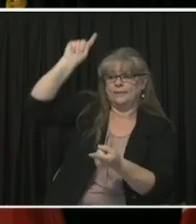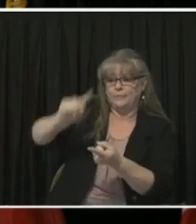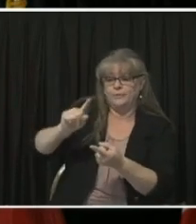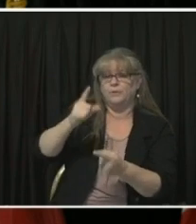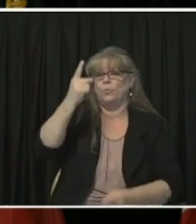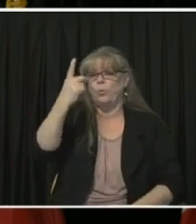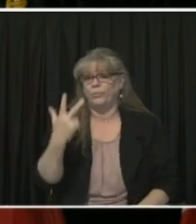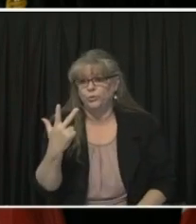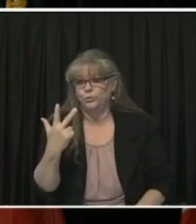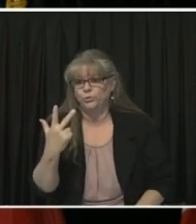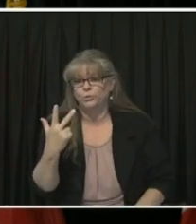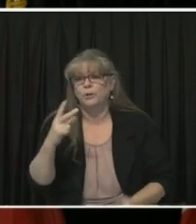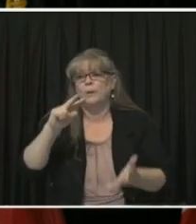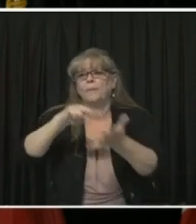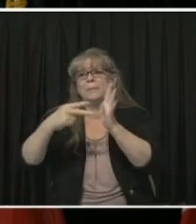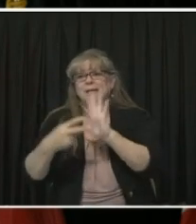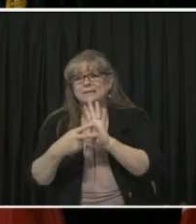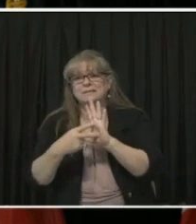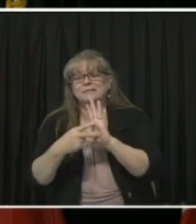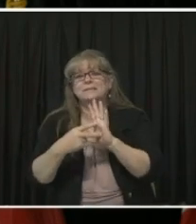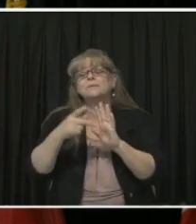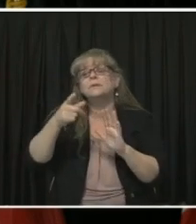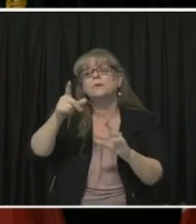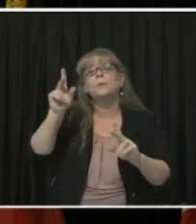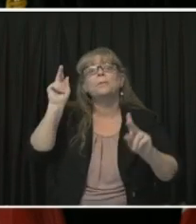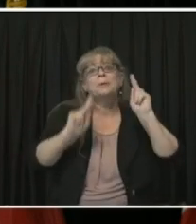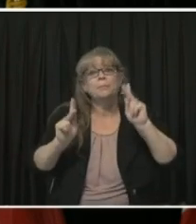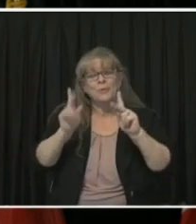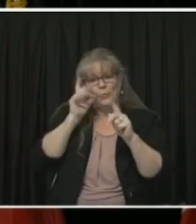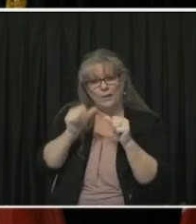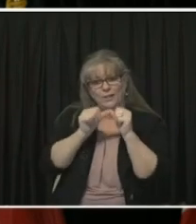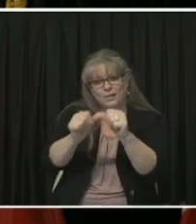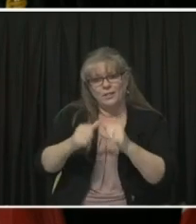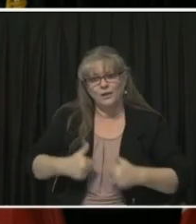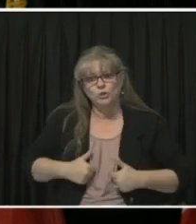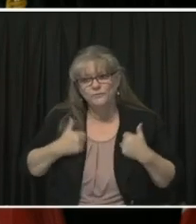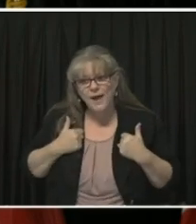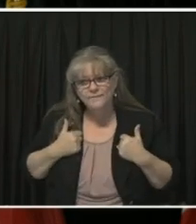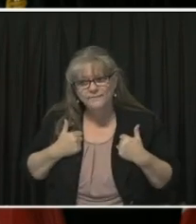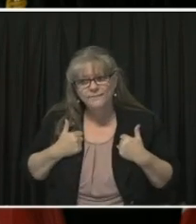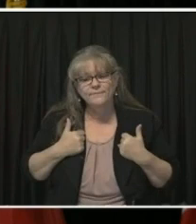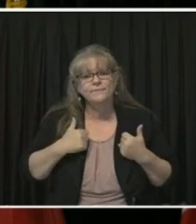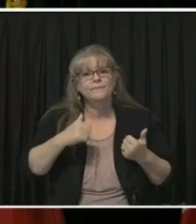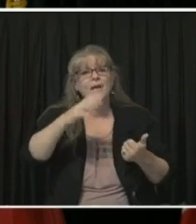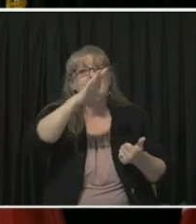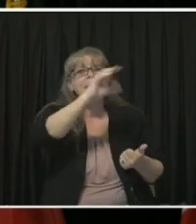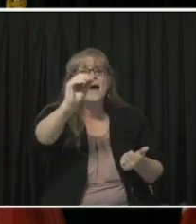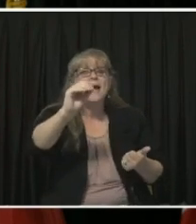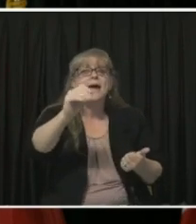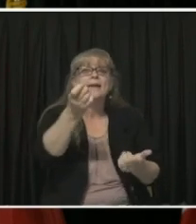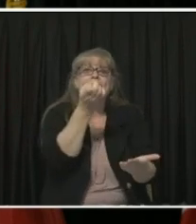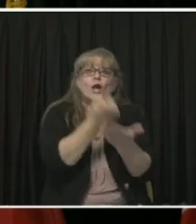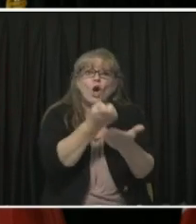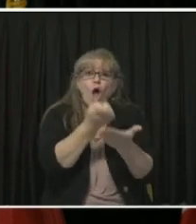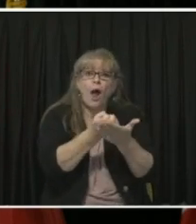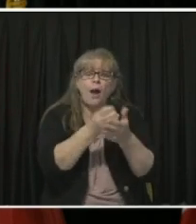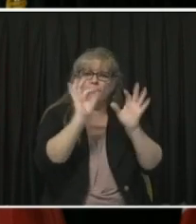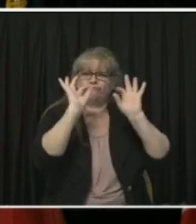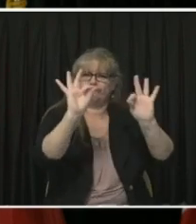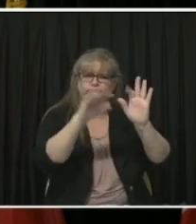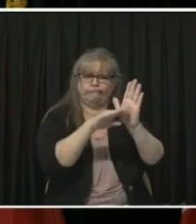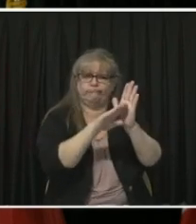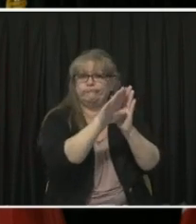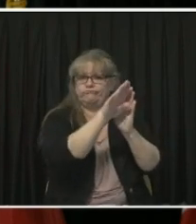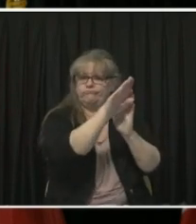intact and with shorter disruptions to our economy and to business. And much of the workforce is